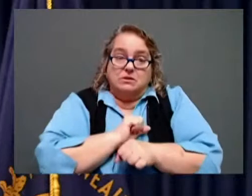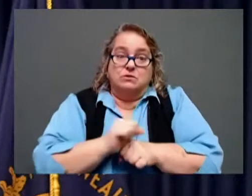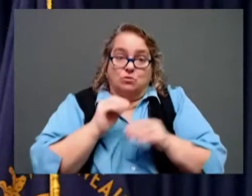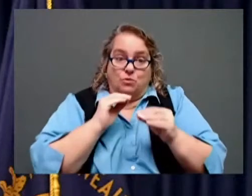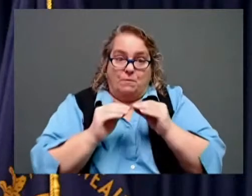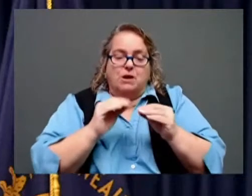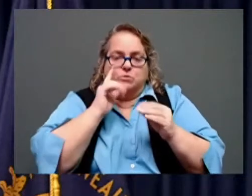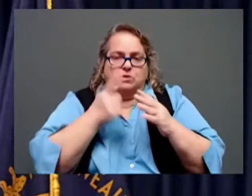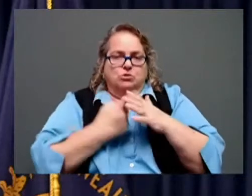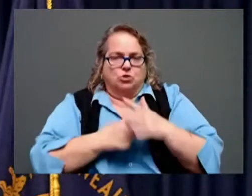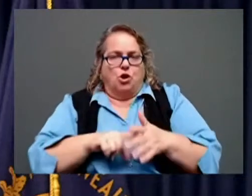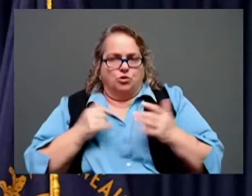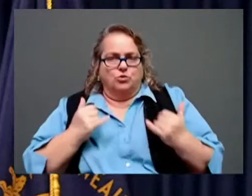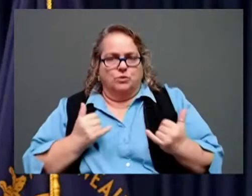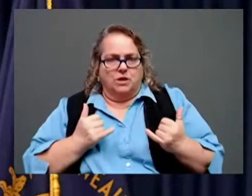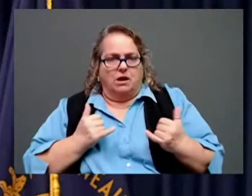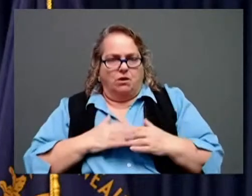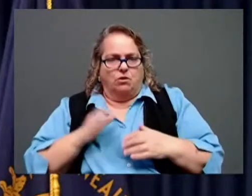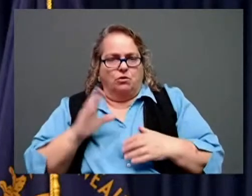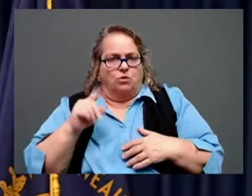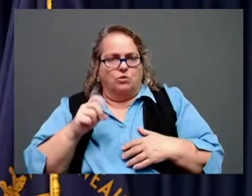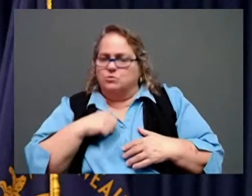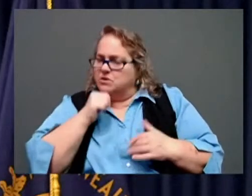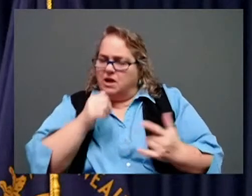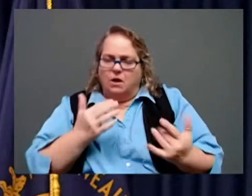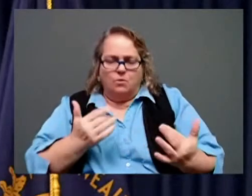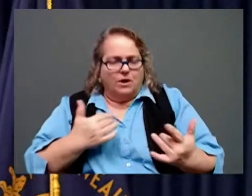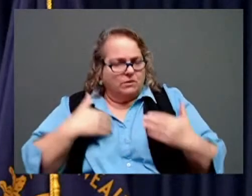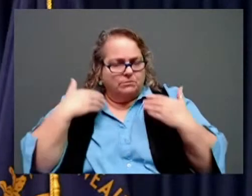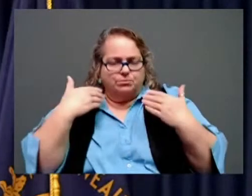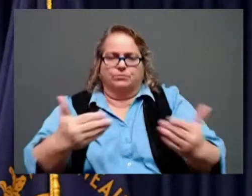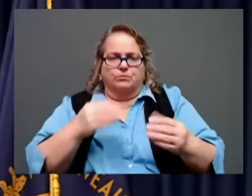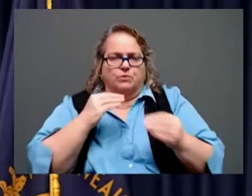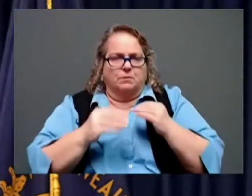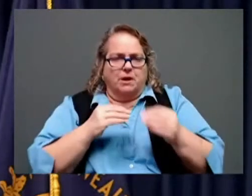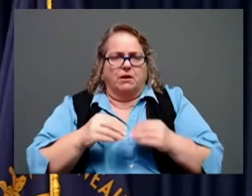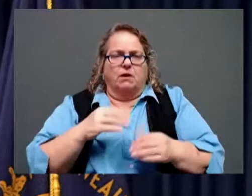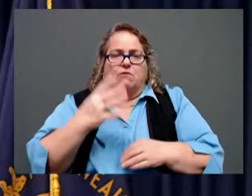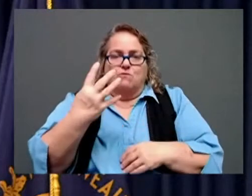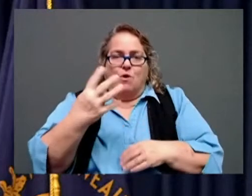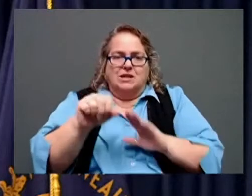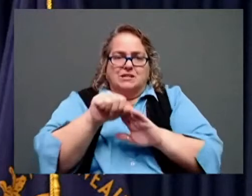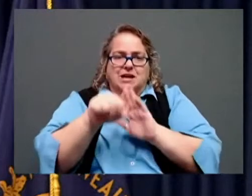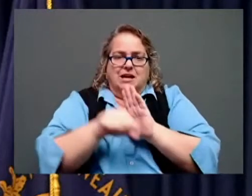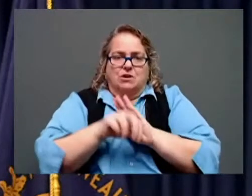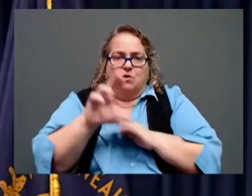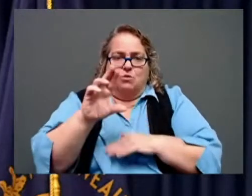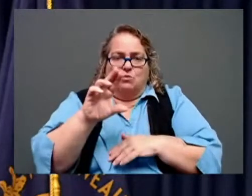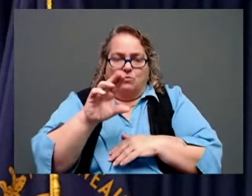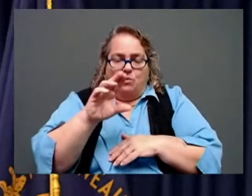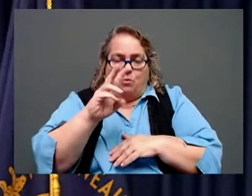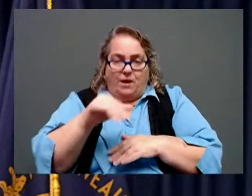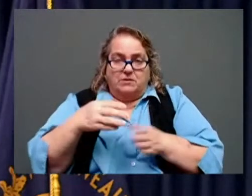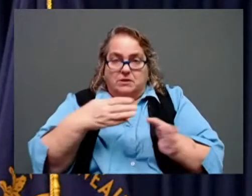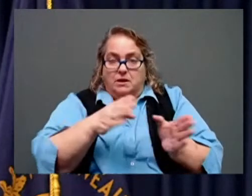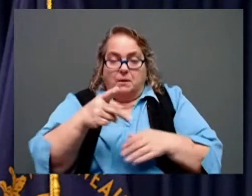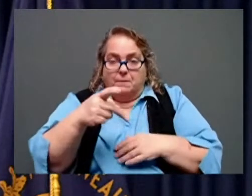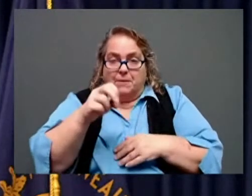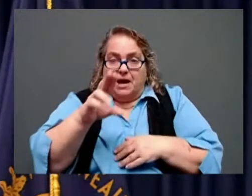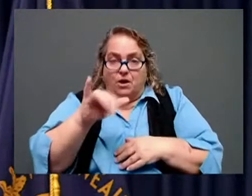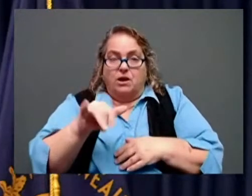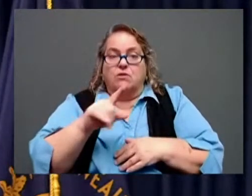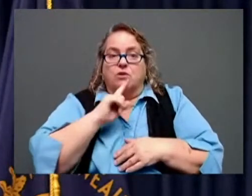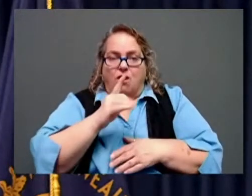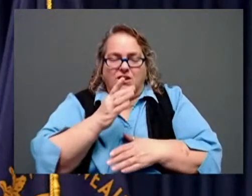today. We're not waiting, we're getting after it. 4 state routes in Perry remain closed or partially closed. There are detours.